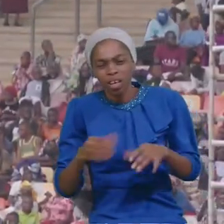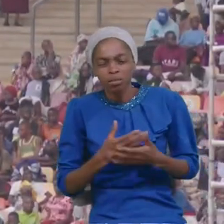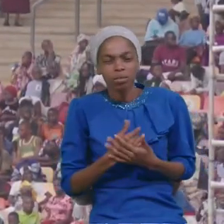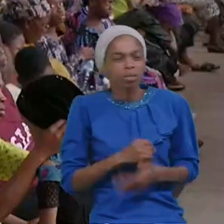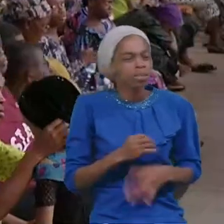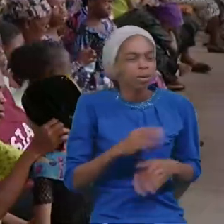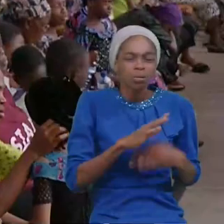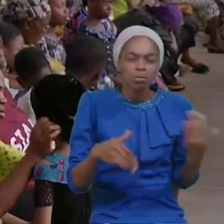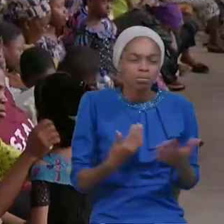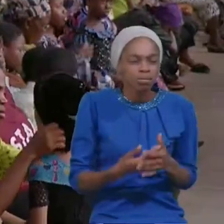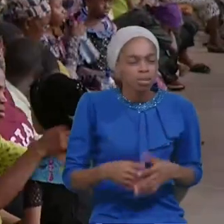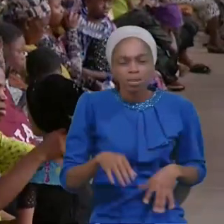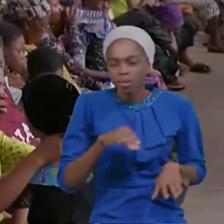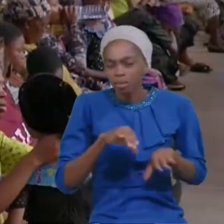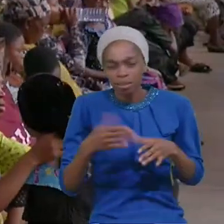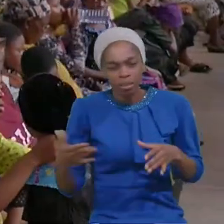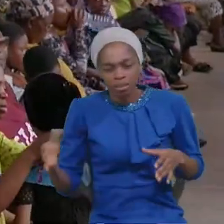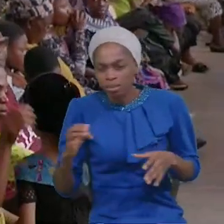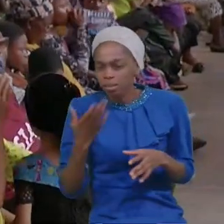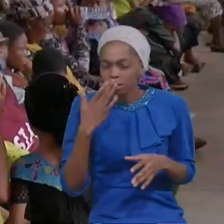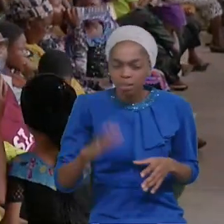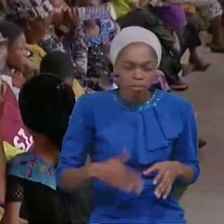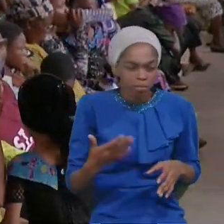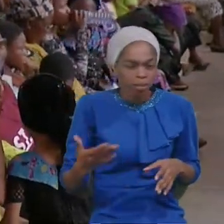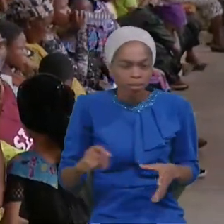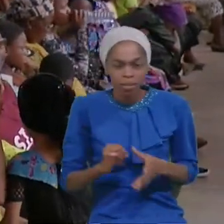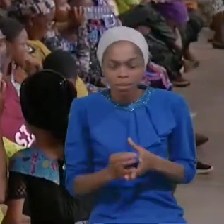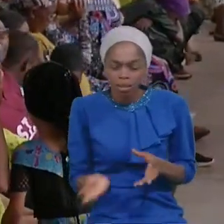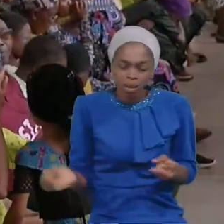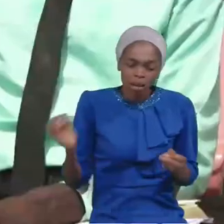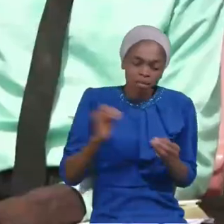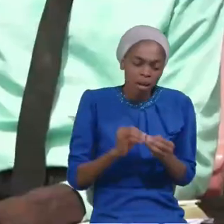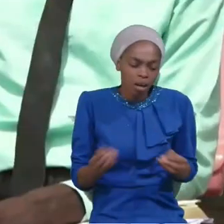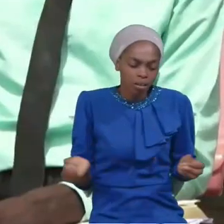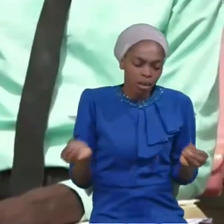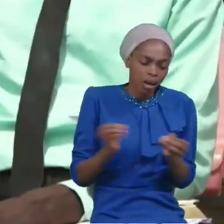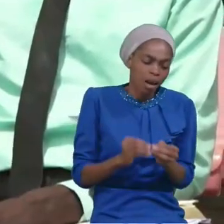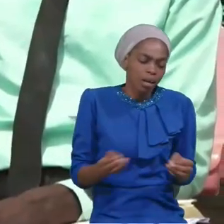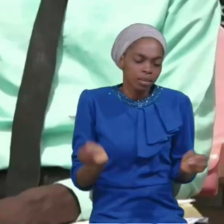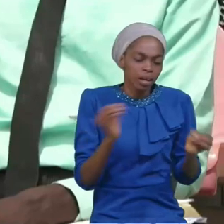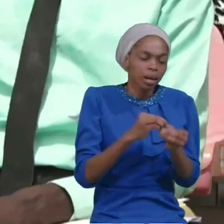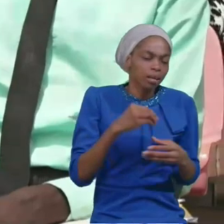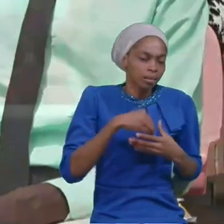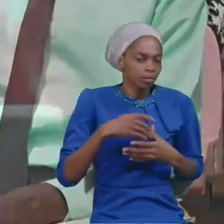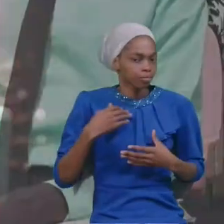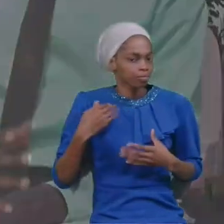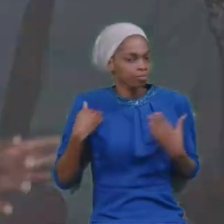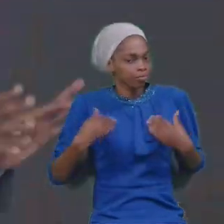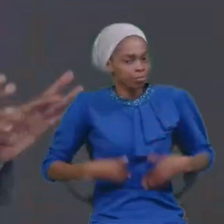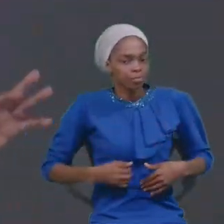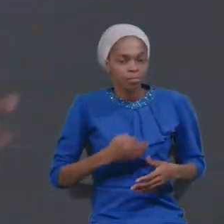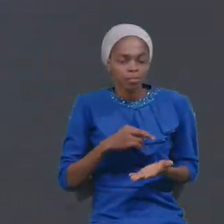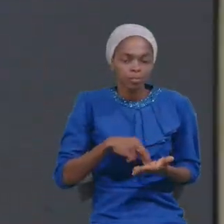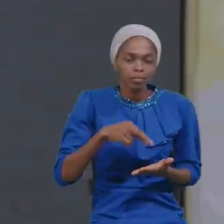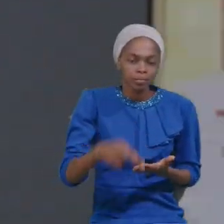eventually, they are the result of internal hurts from the inside. And when we go